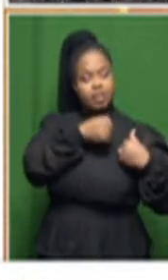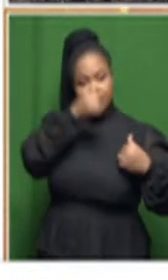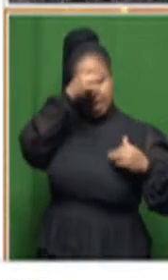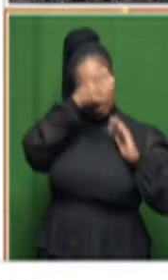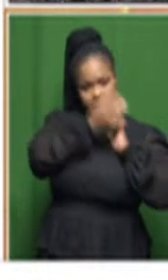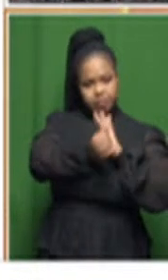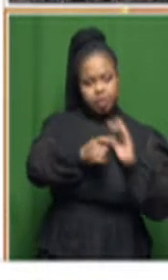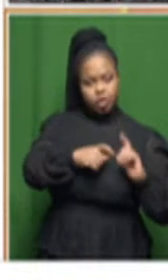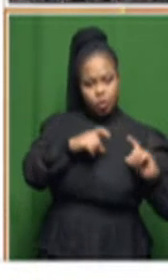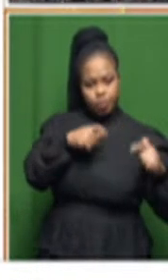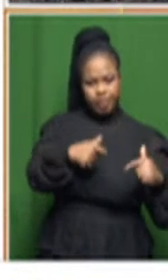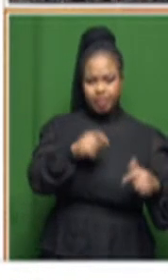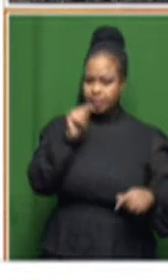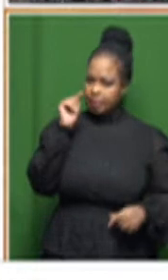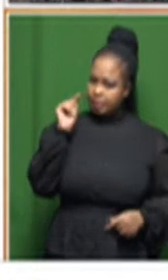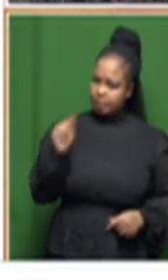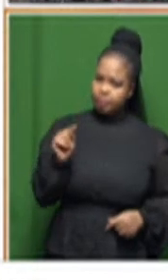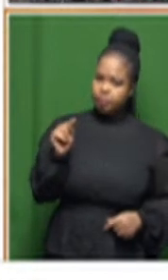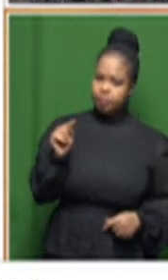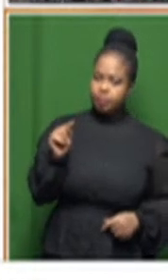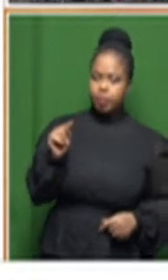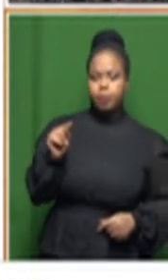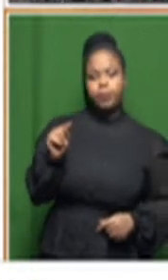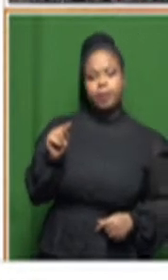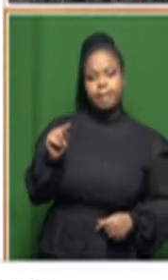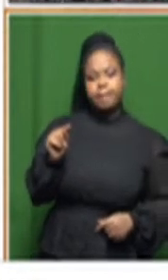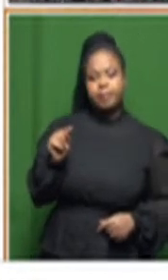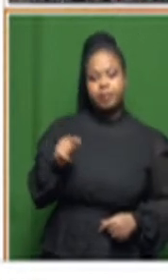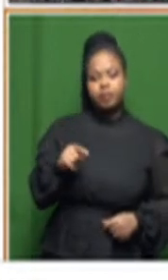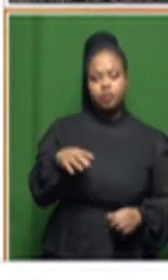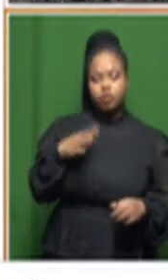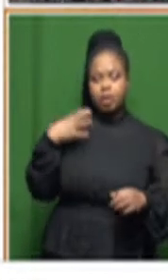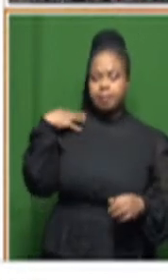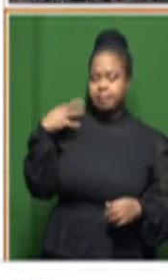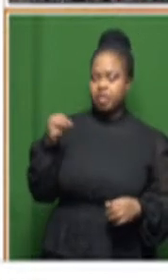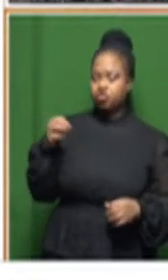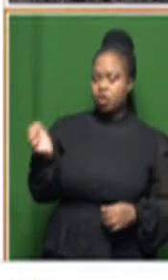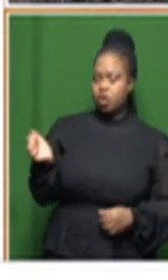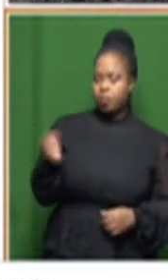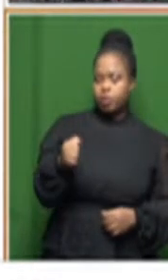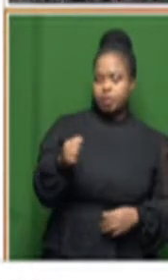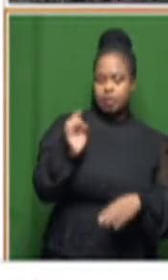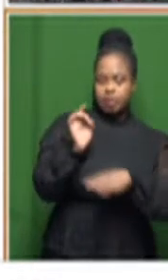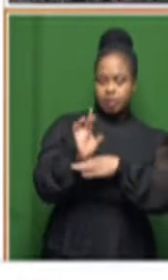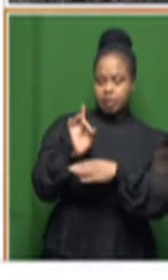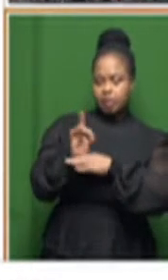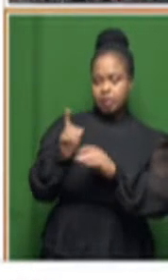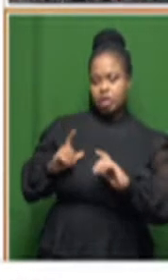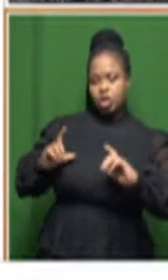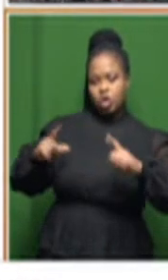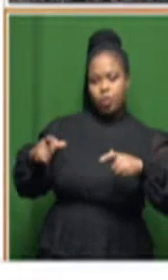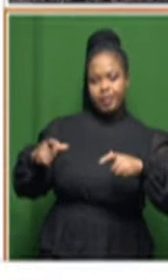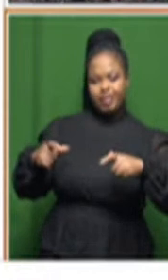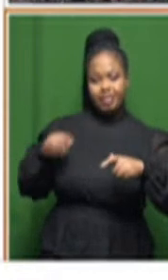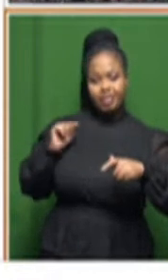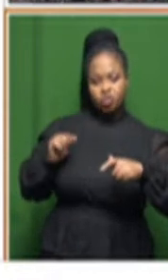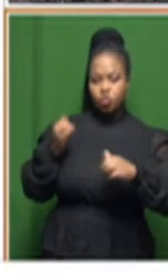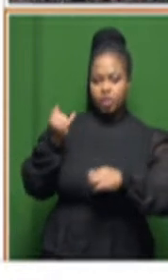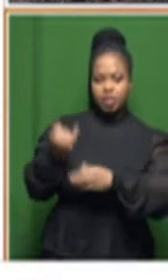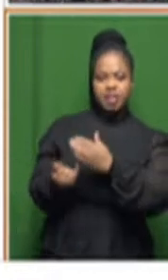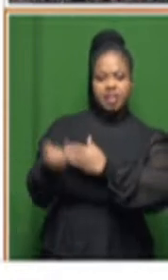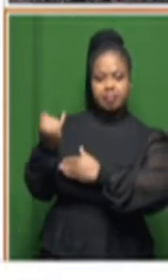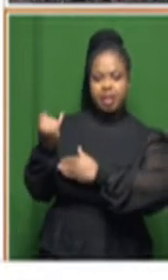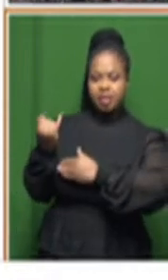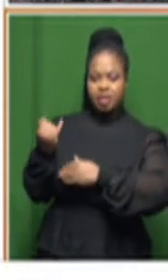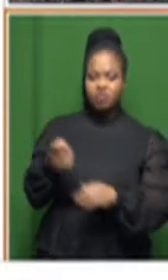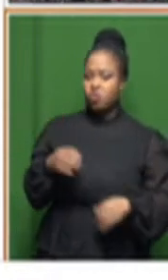is a non-statutory, it's a ministerial appointed advisory committee. It's completely independent from